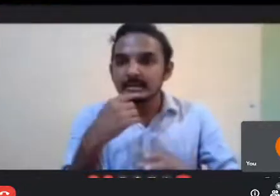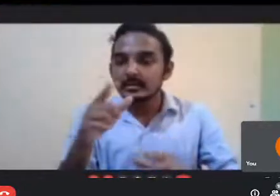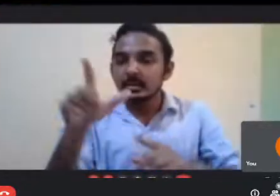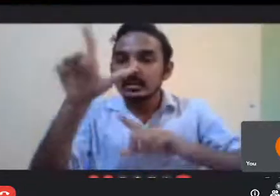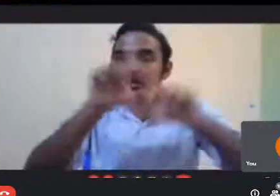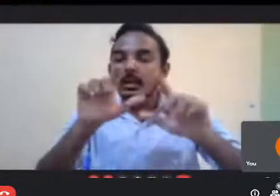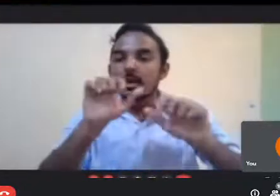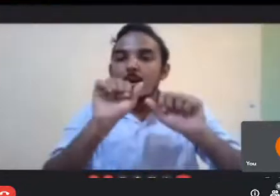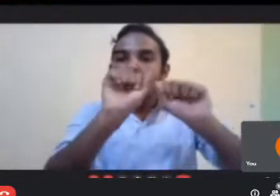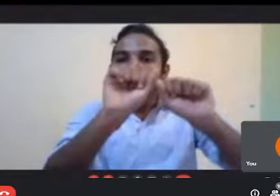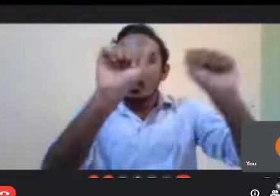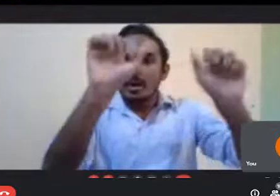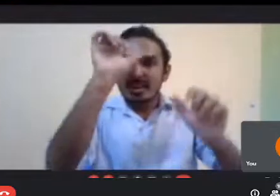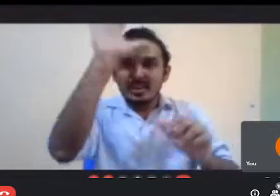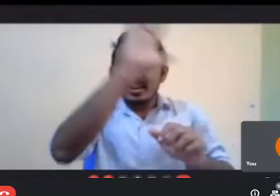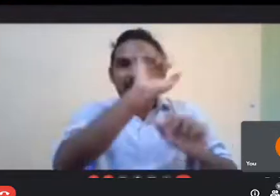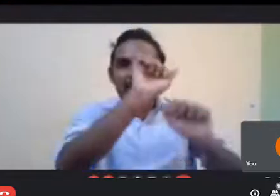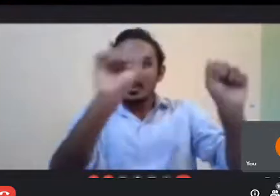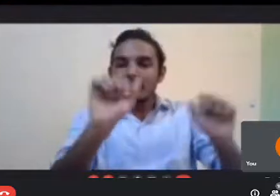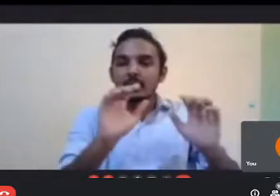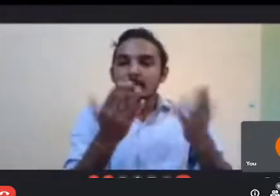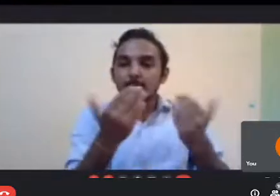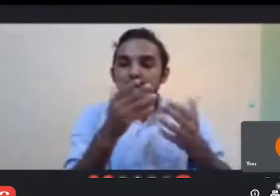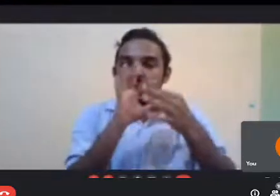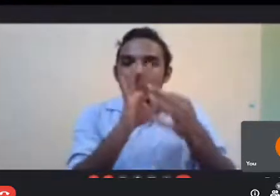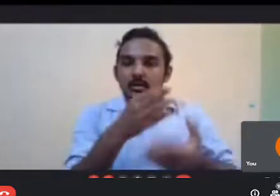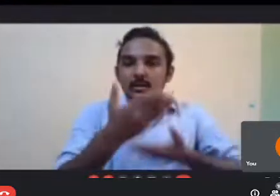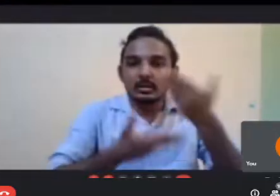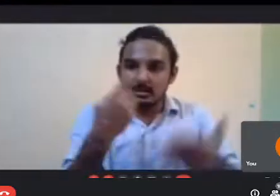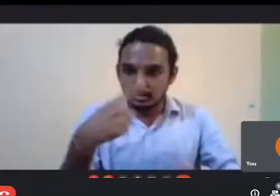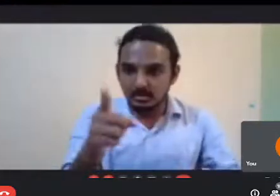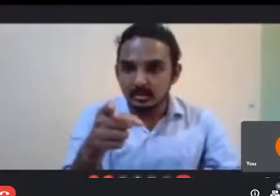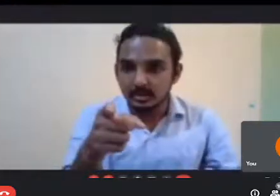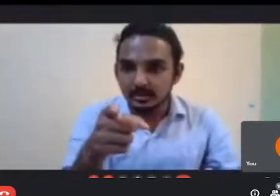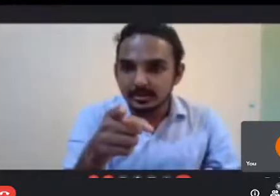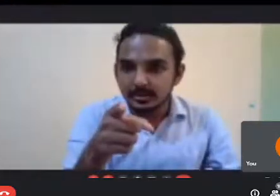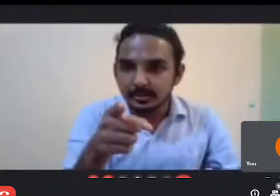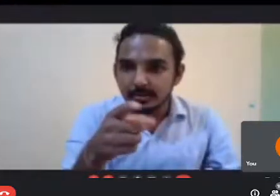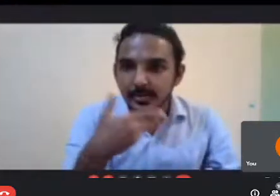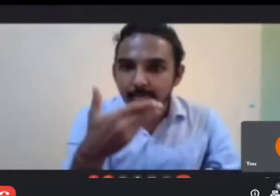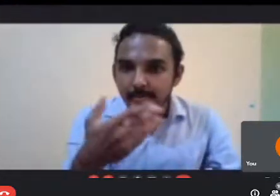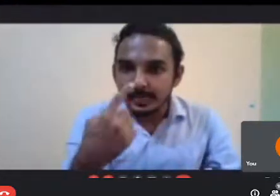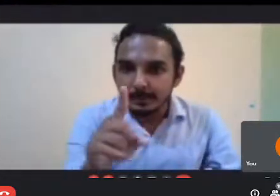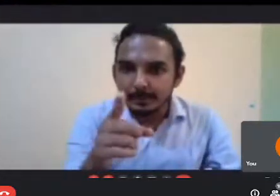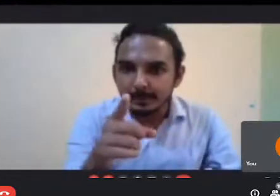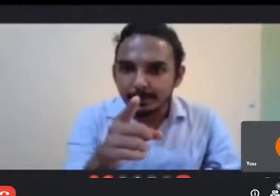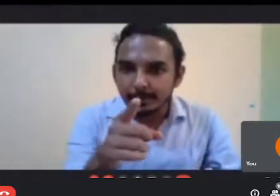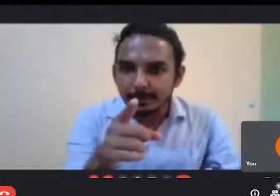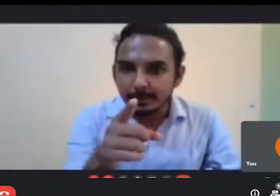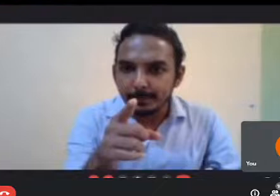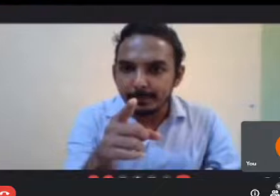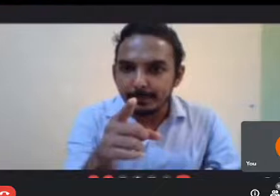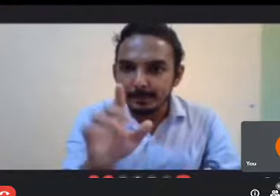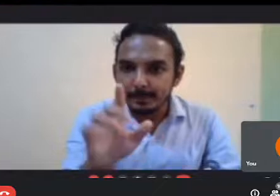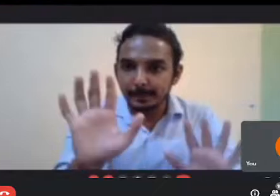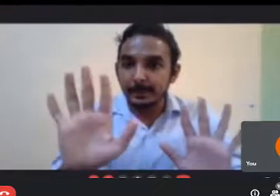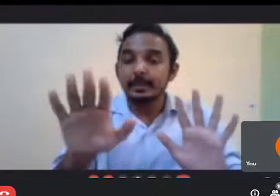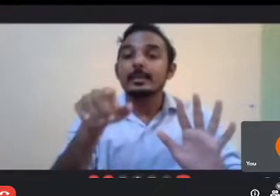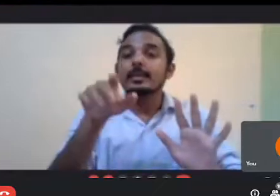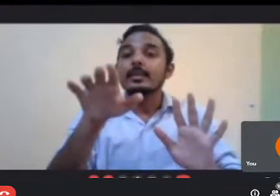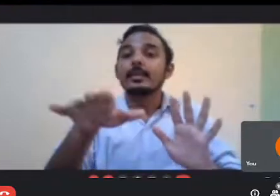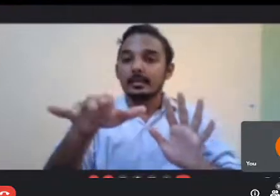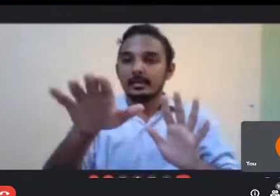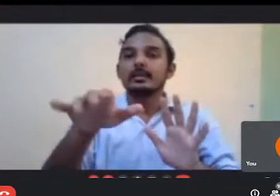about the English language, where India is having their own subjects and all. That's what you're asking, right?